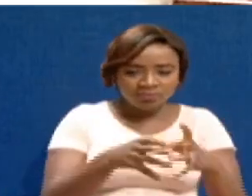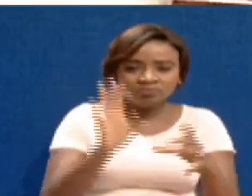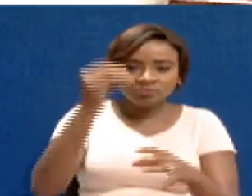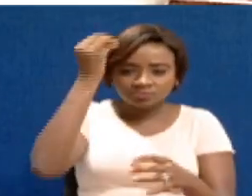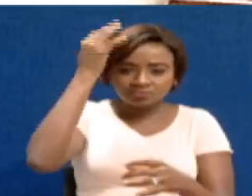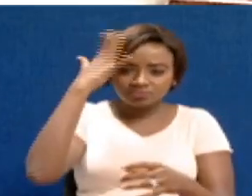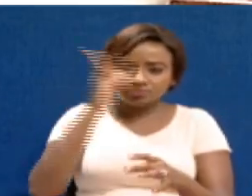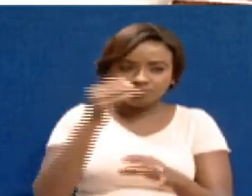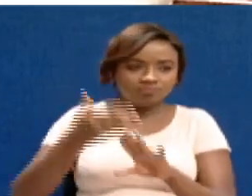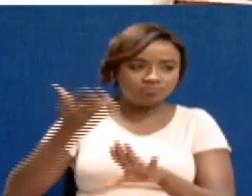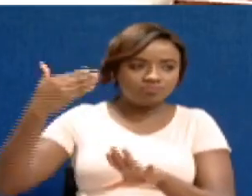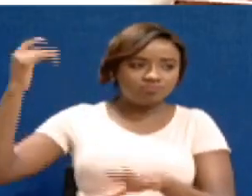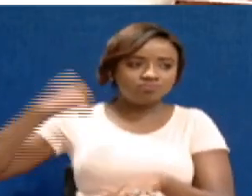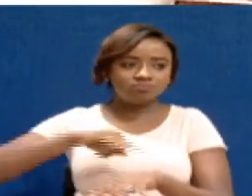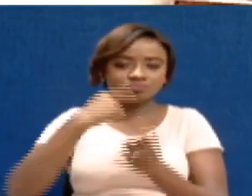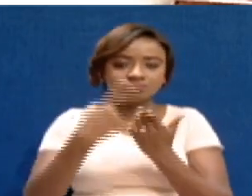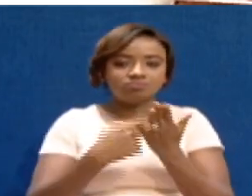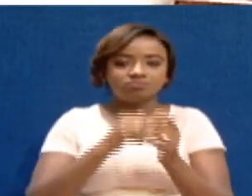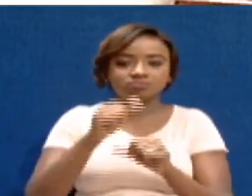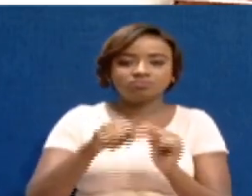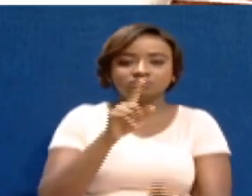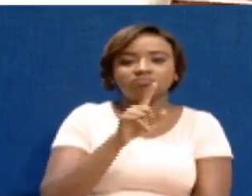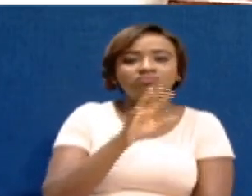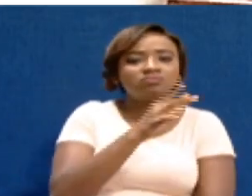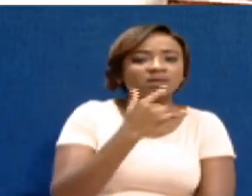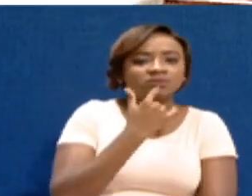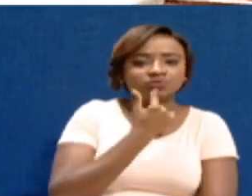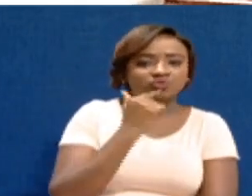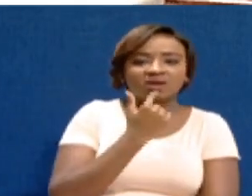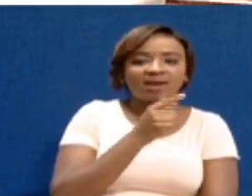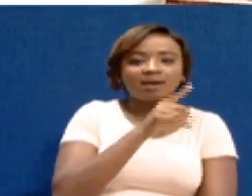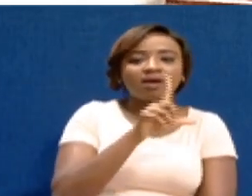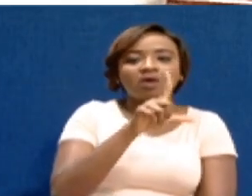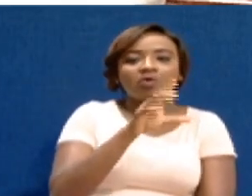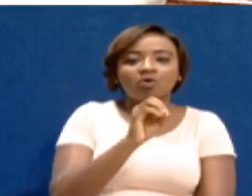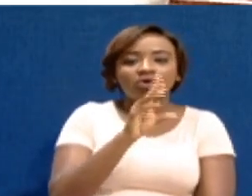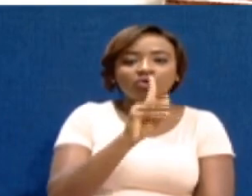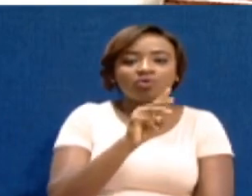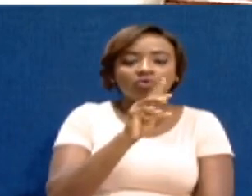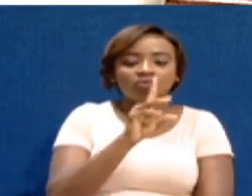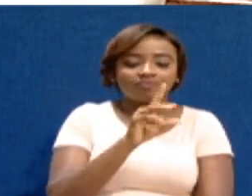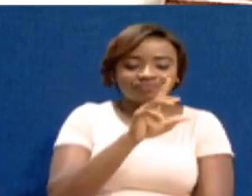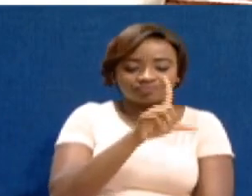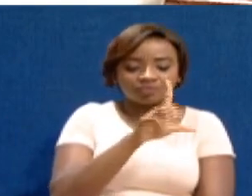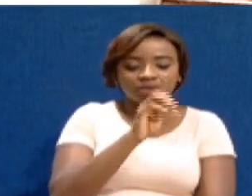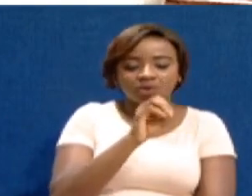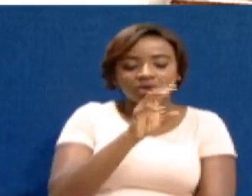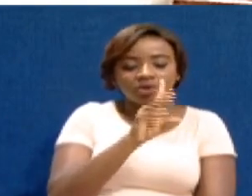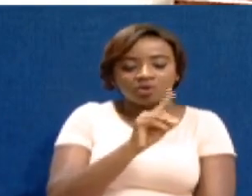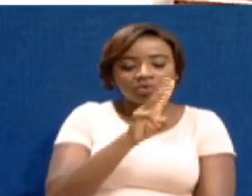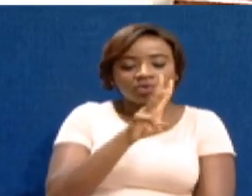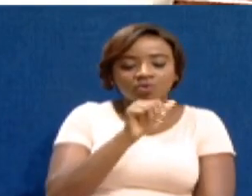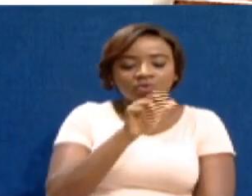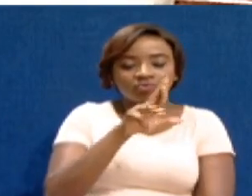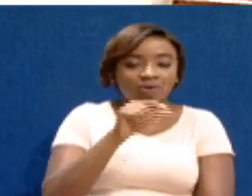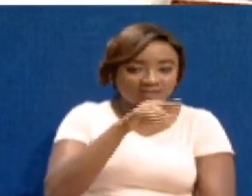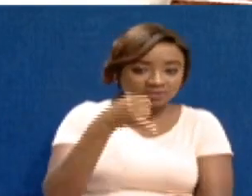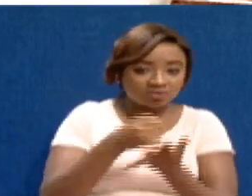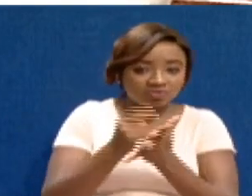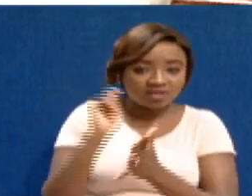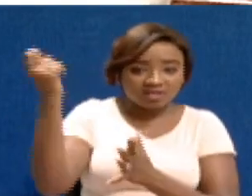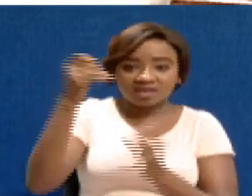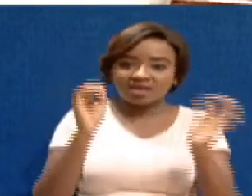out, I said, no, there's nothing wrong with this BBI report. It is the book of lamentations. It was something that was saying all the problems of Kenyans,